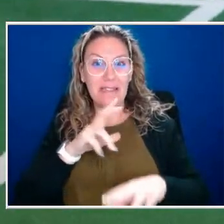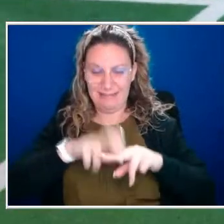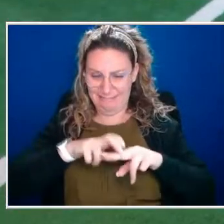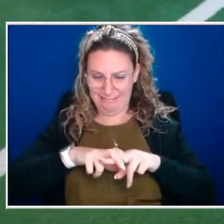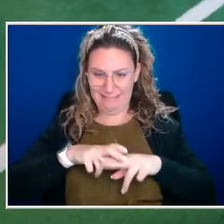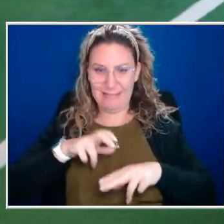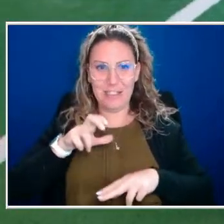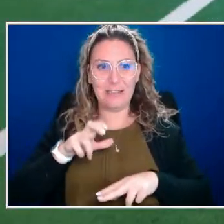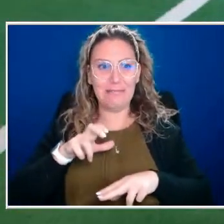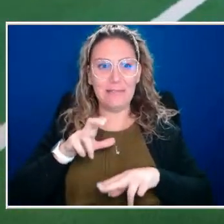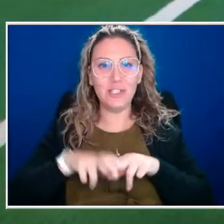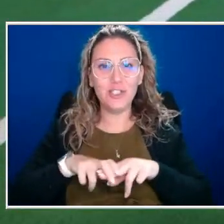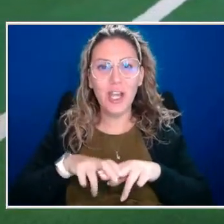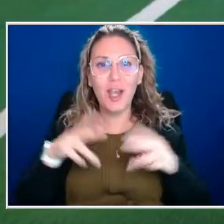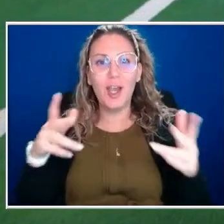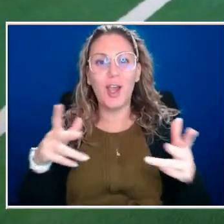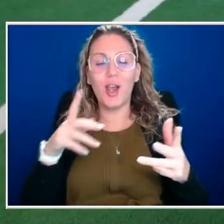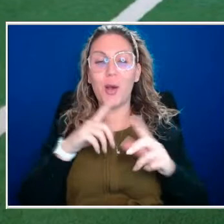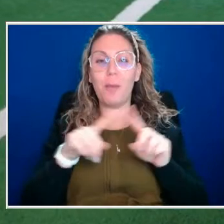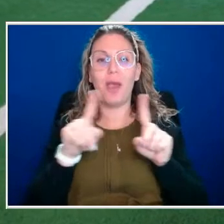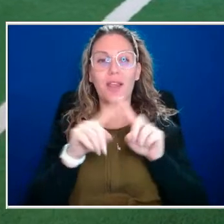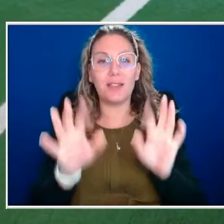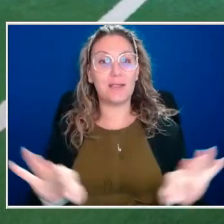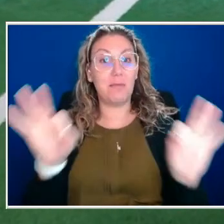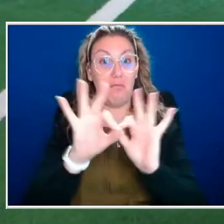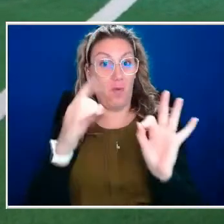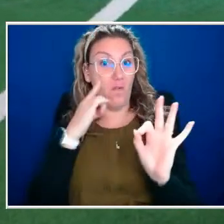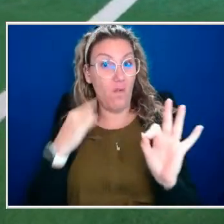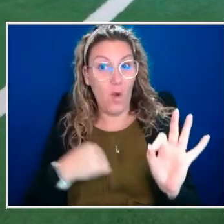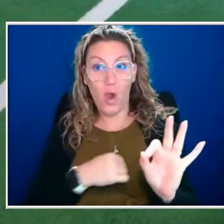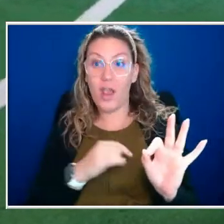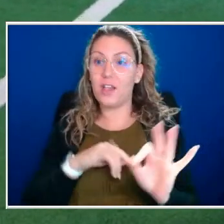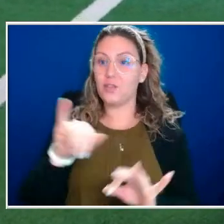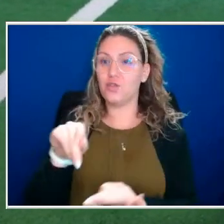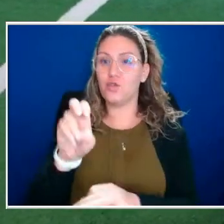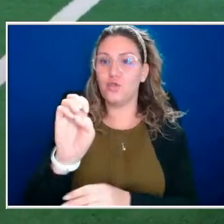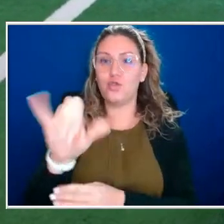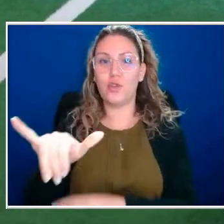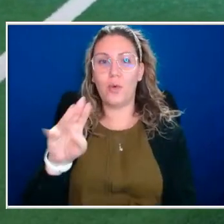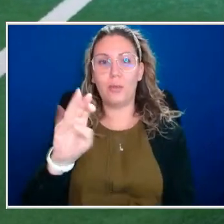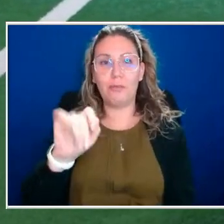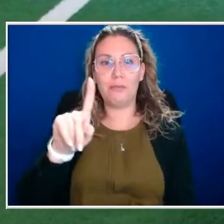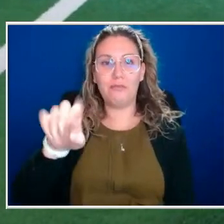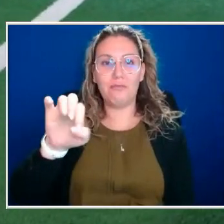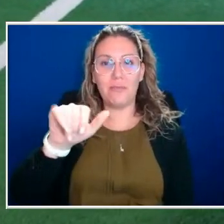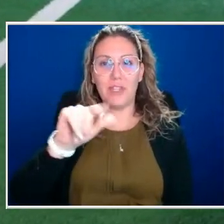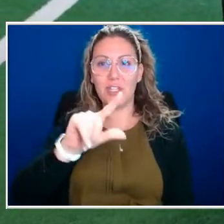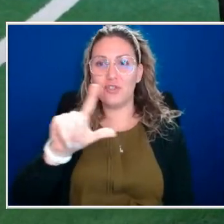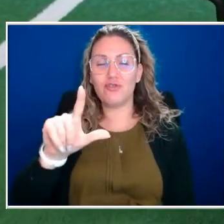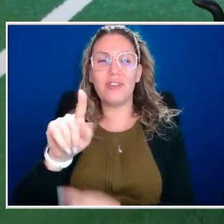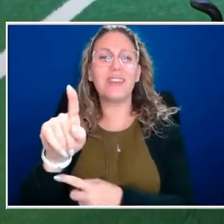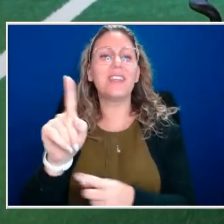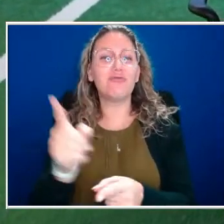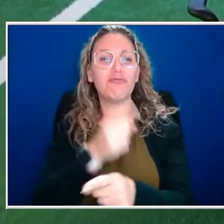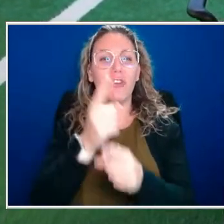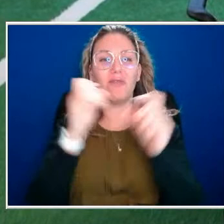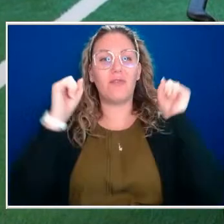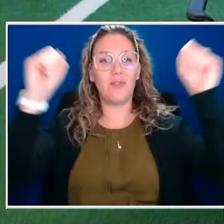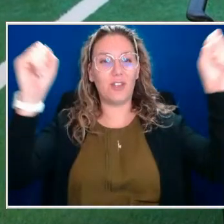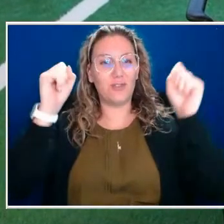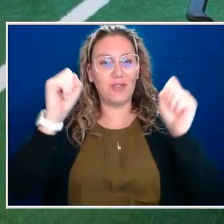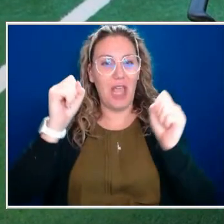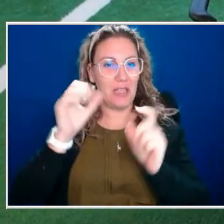be important tools for us. I'm here with Joey Mitchell, who's a corrective exercise specialist. And the beauty of what we're about to show you is